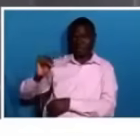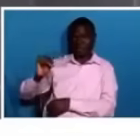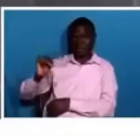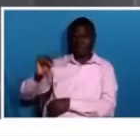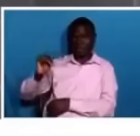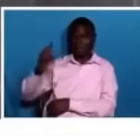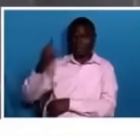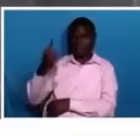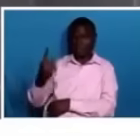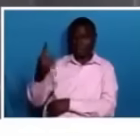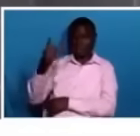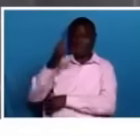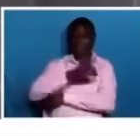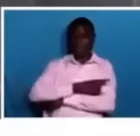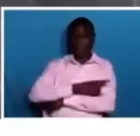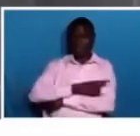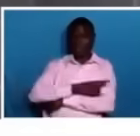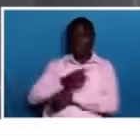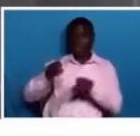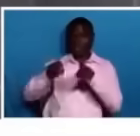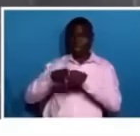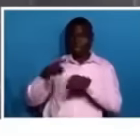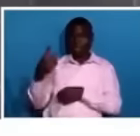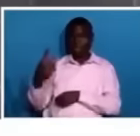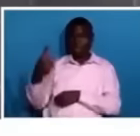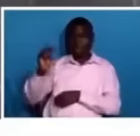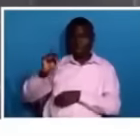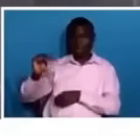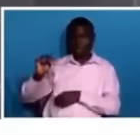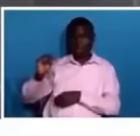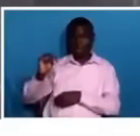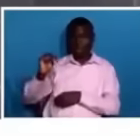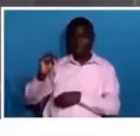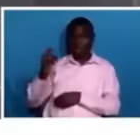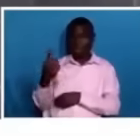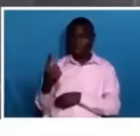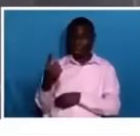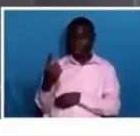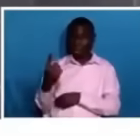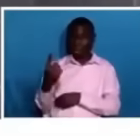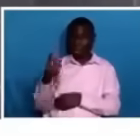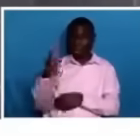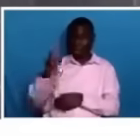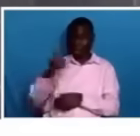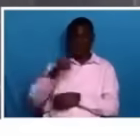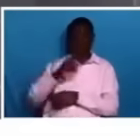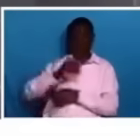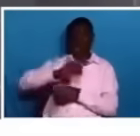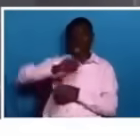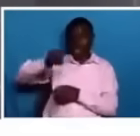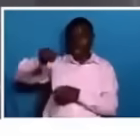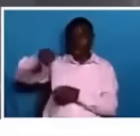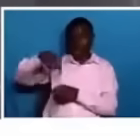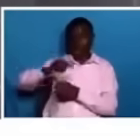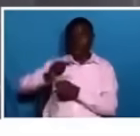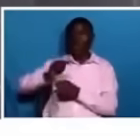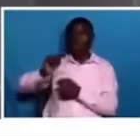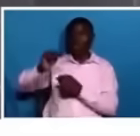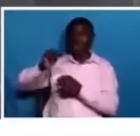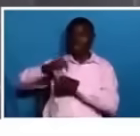and $1 million per hour. That cannot be sustainable. While I was